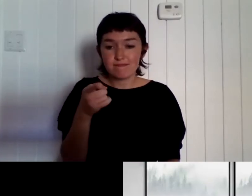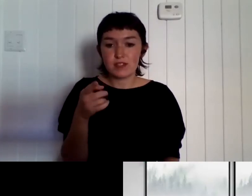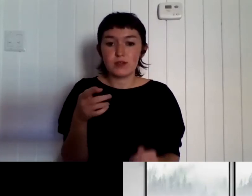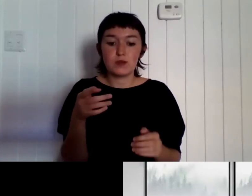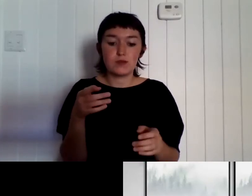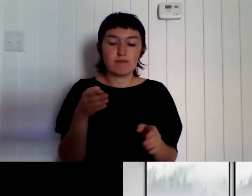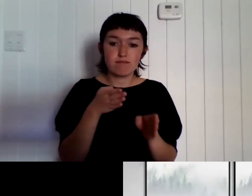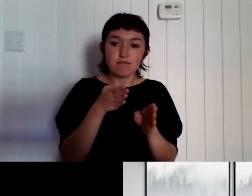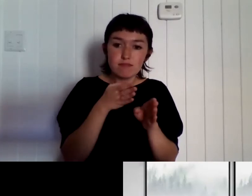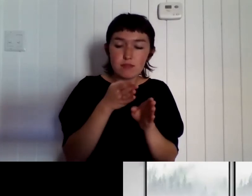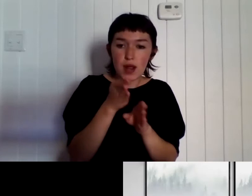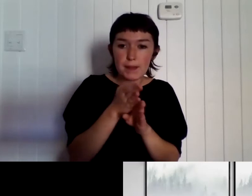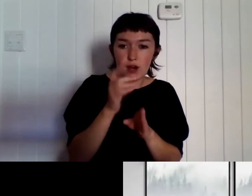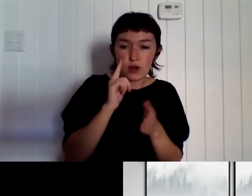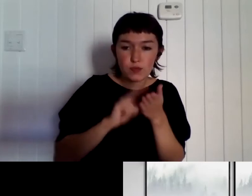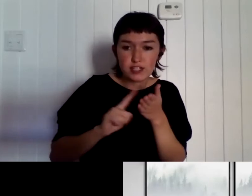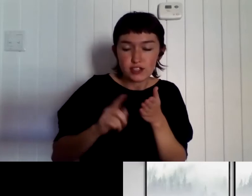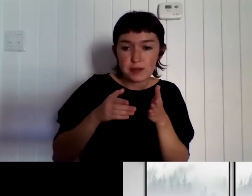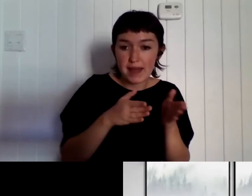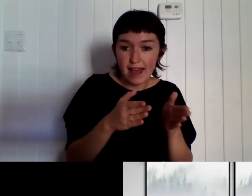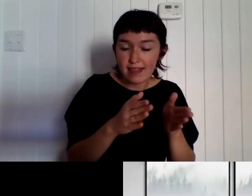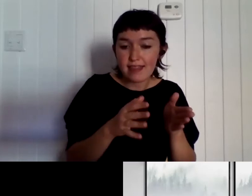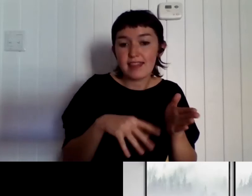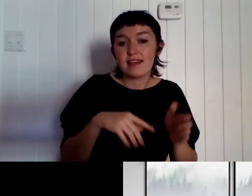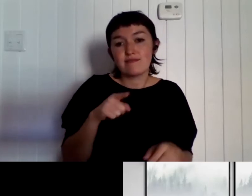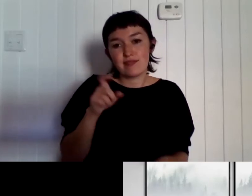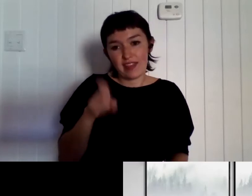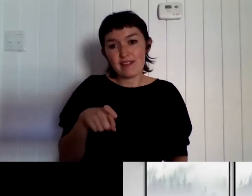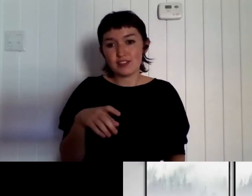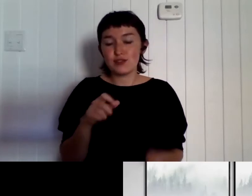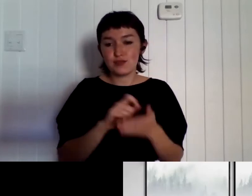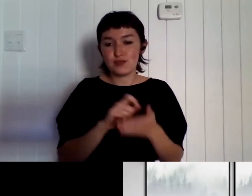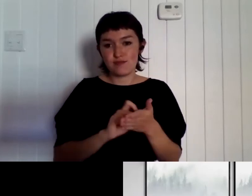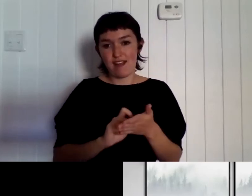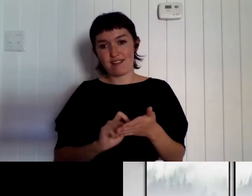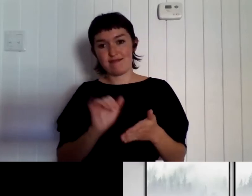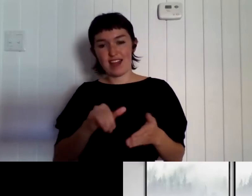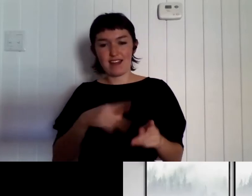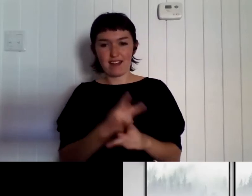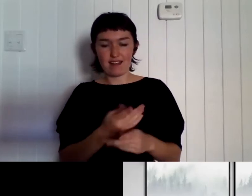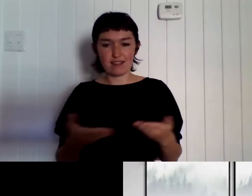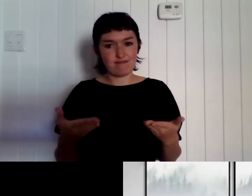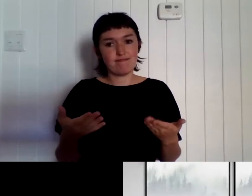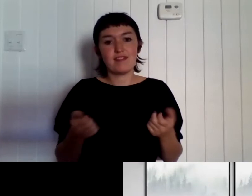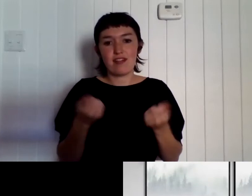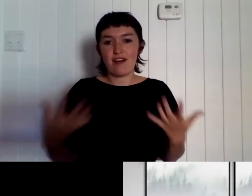is, I think, almost invariably something that you have to do a lot of as a scientist. Yeah, I like grant writing too. And it's so